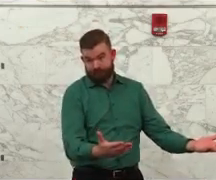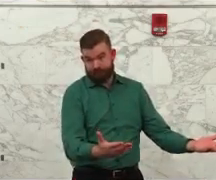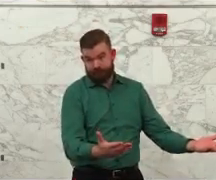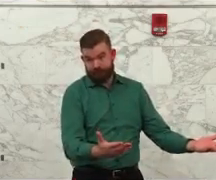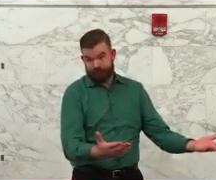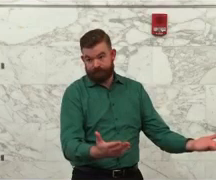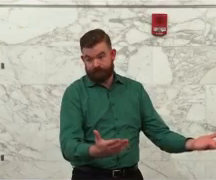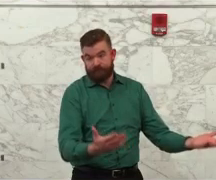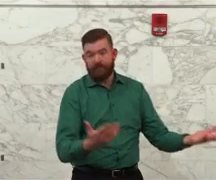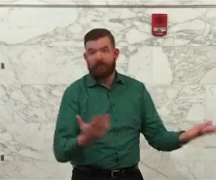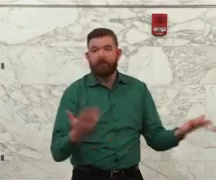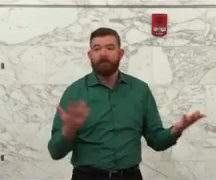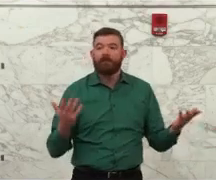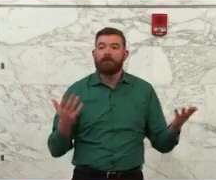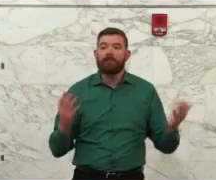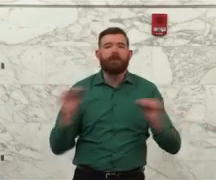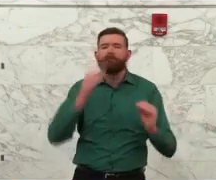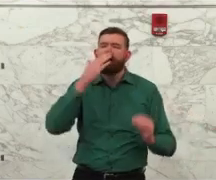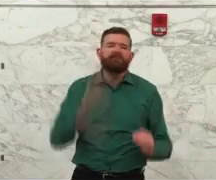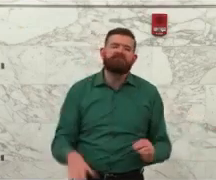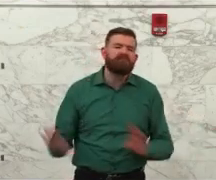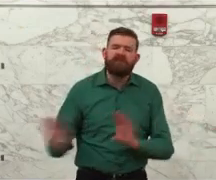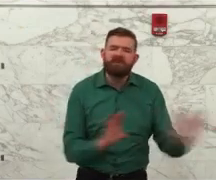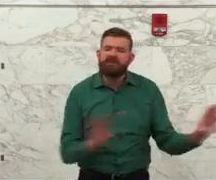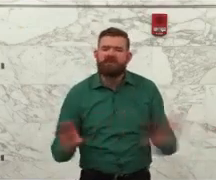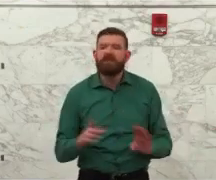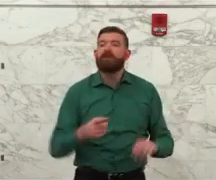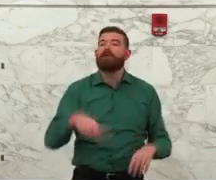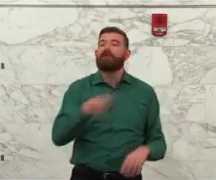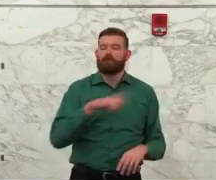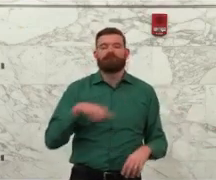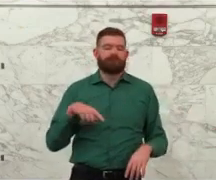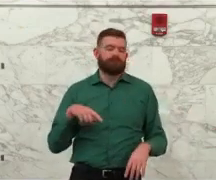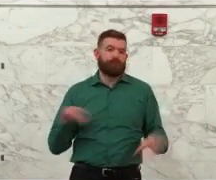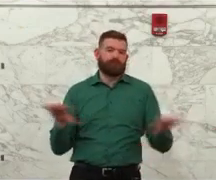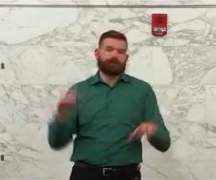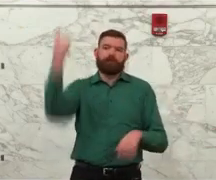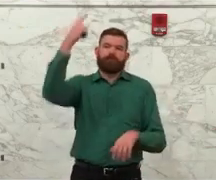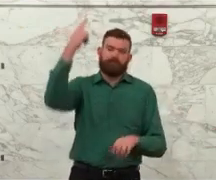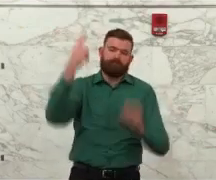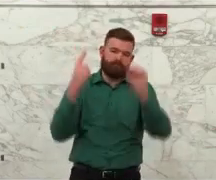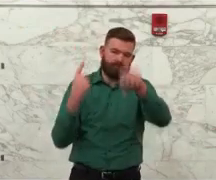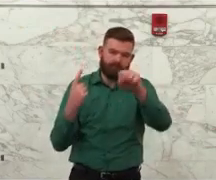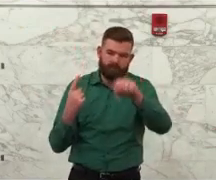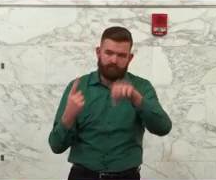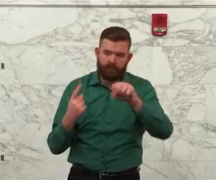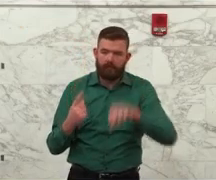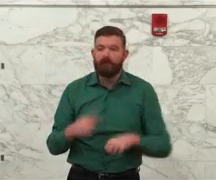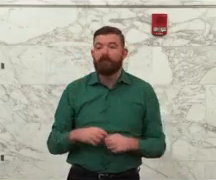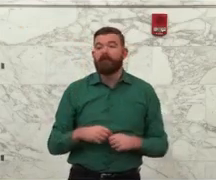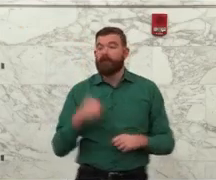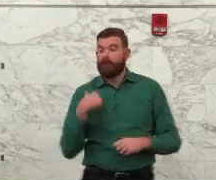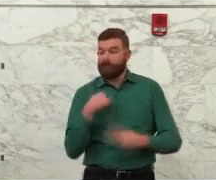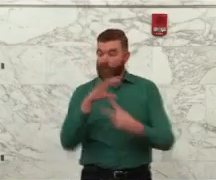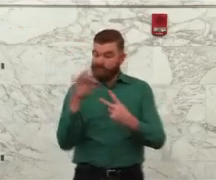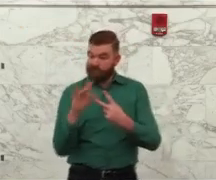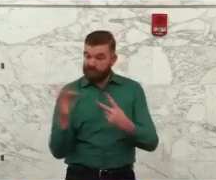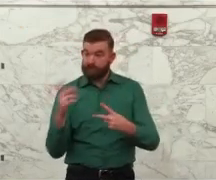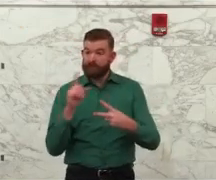untoward behavior, but action was taken. So we have sort of two ways to go here. One way is to be really